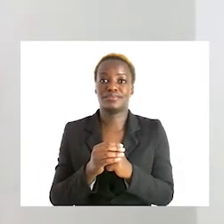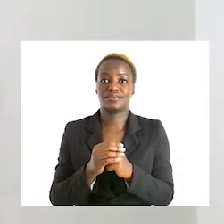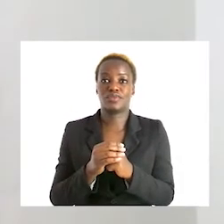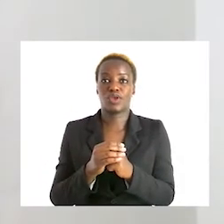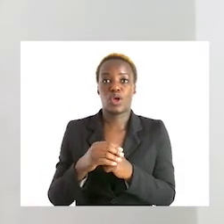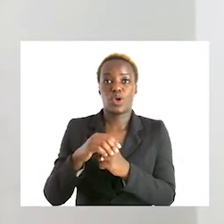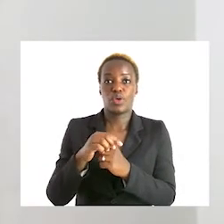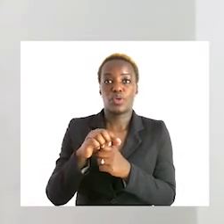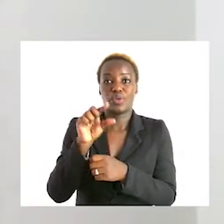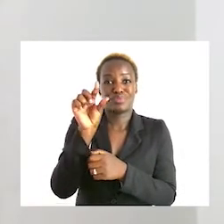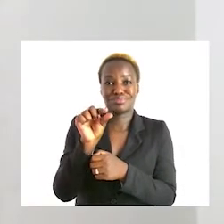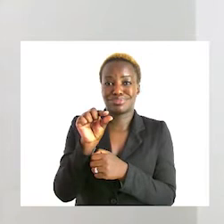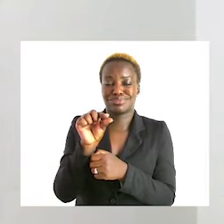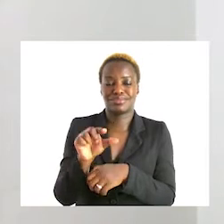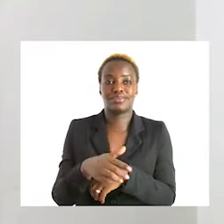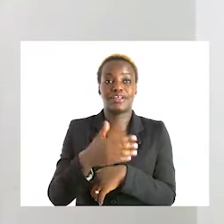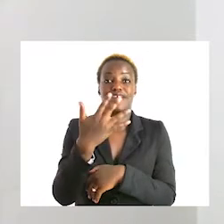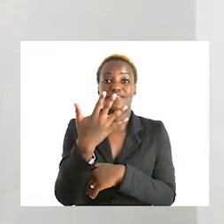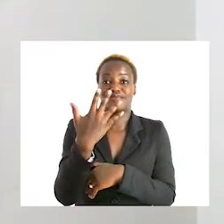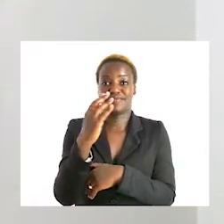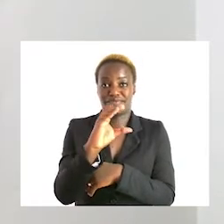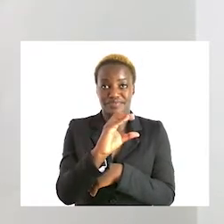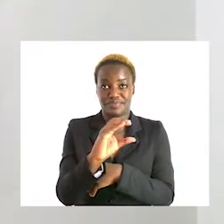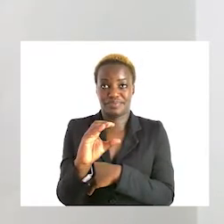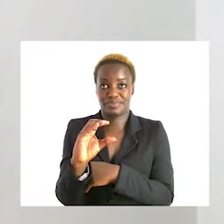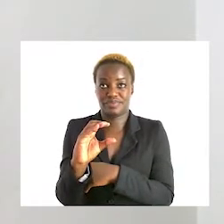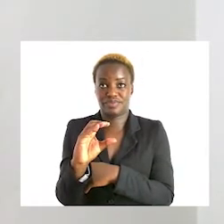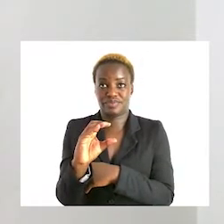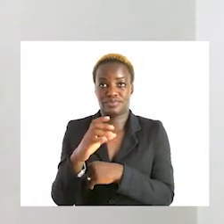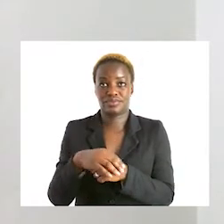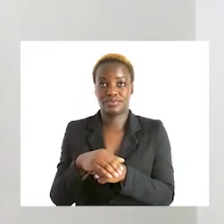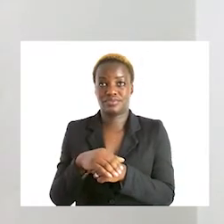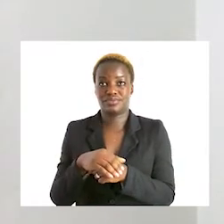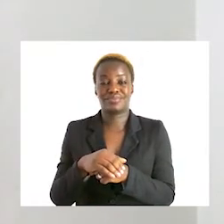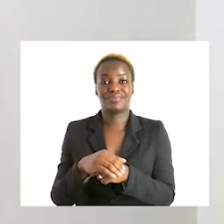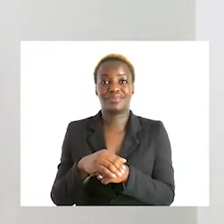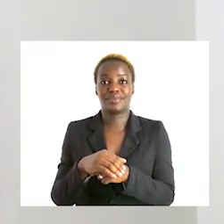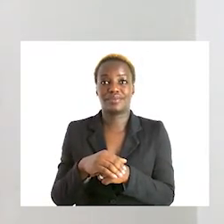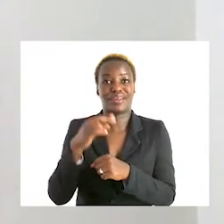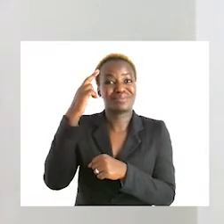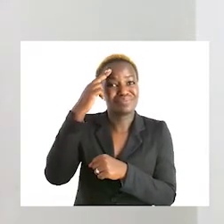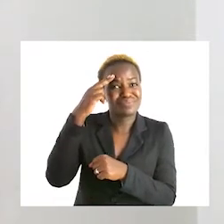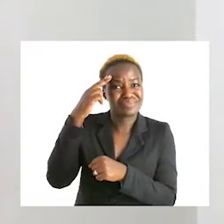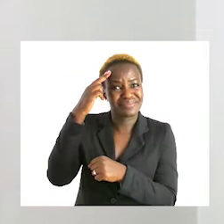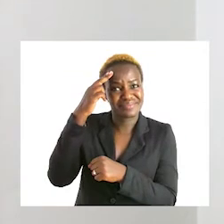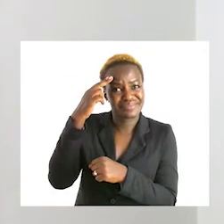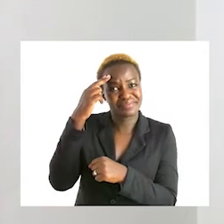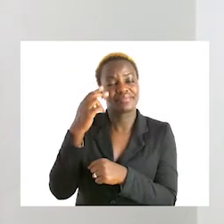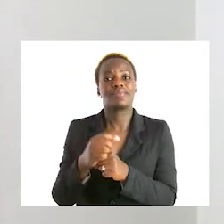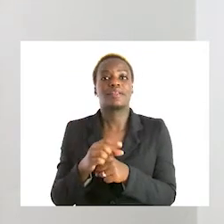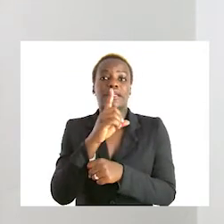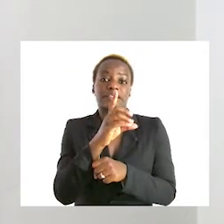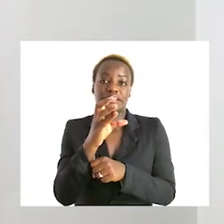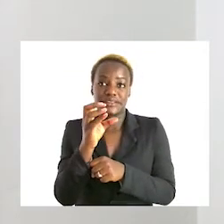we have, it's a 5 cent and it's silver in color. We have a 10 cent, which